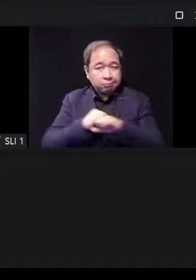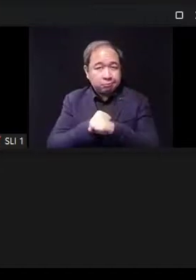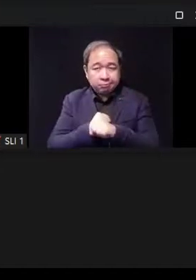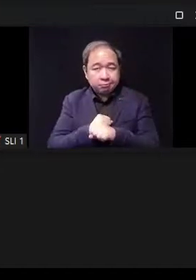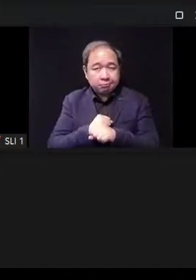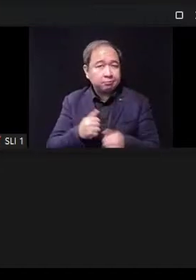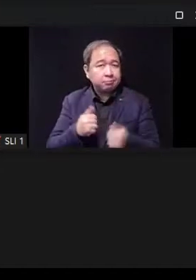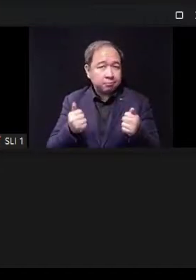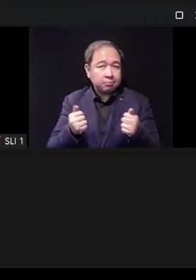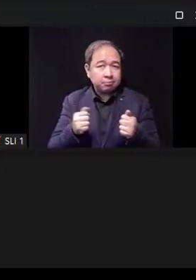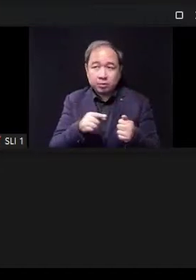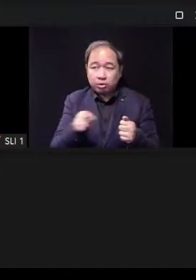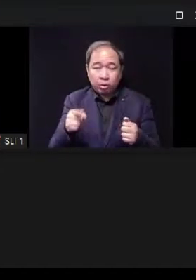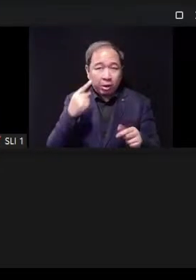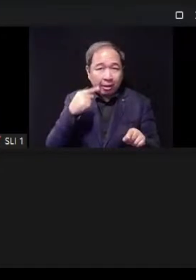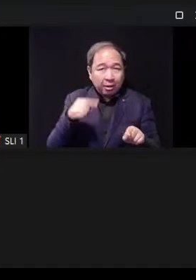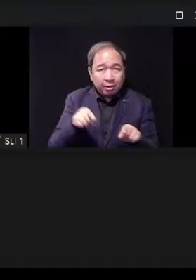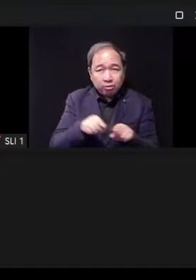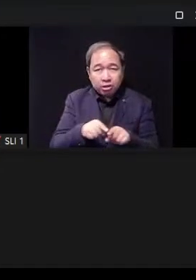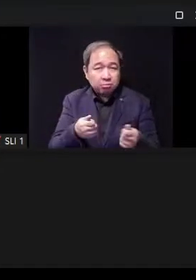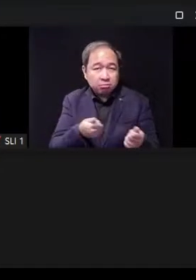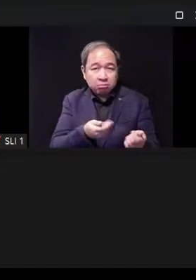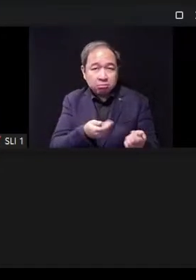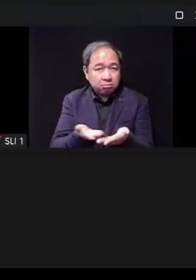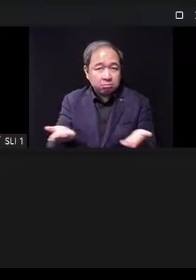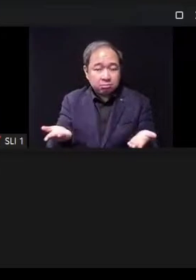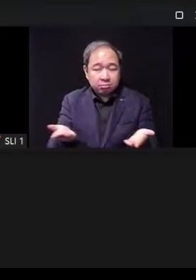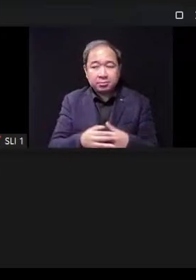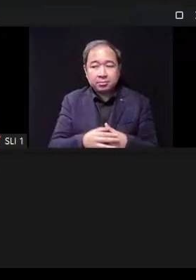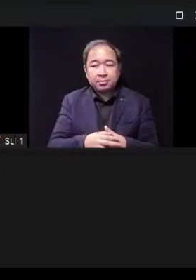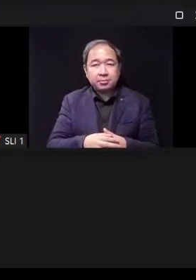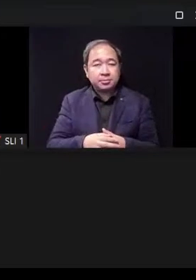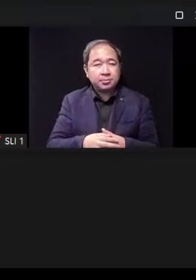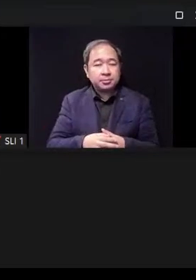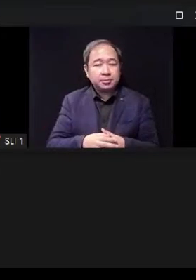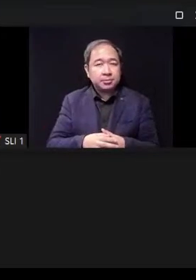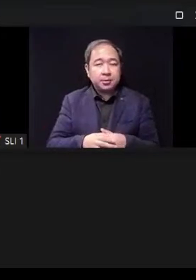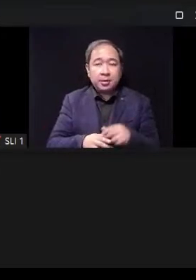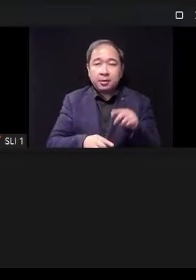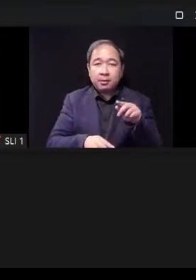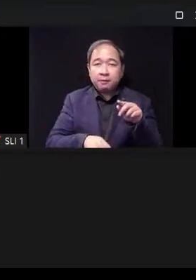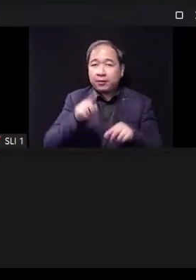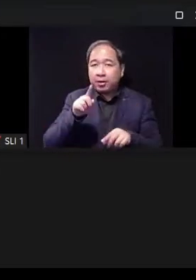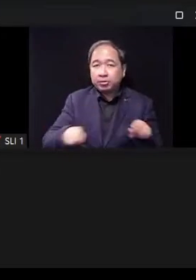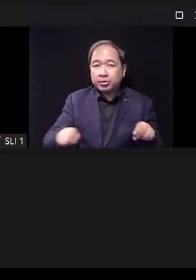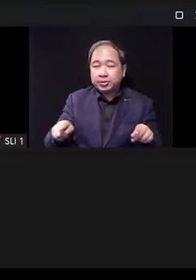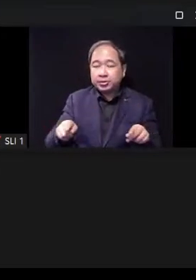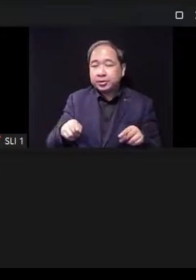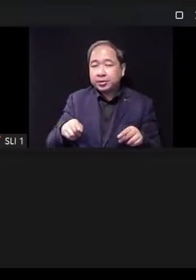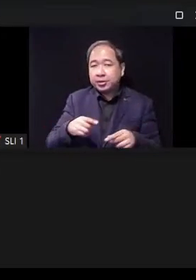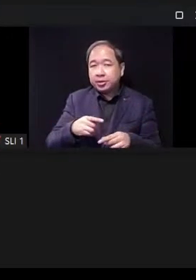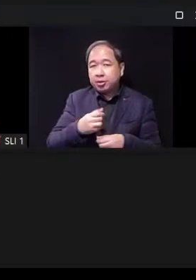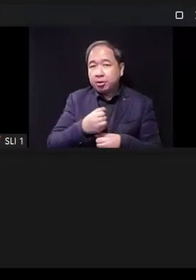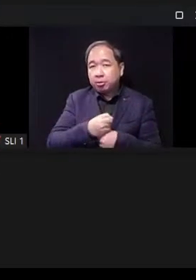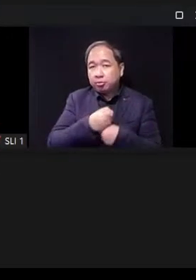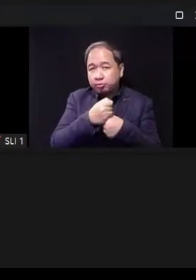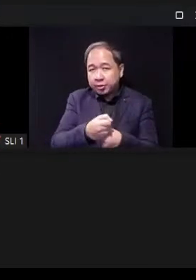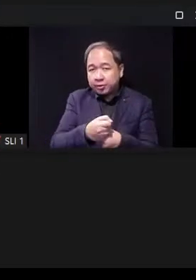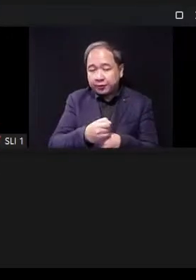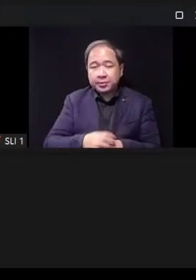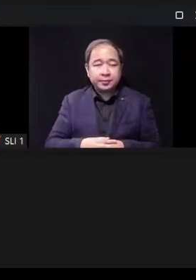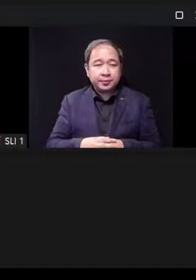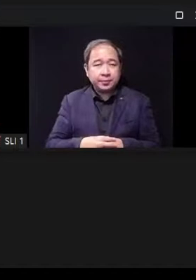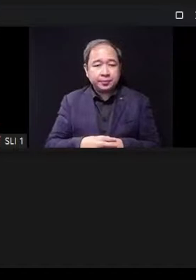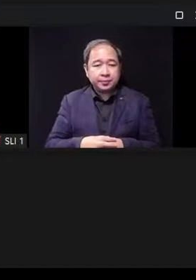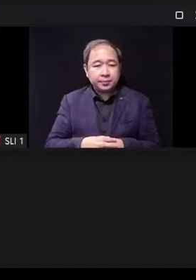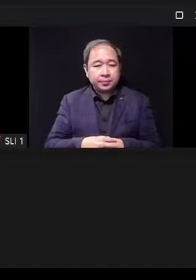recommendations and the compromise from the various distinguished representatives. I